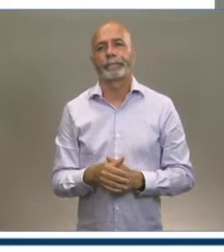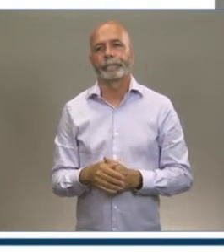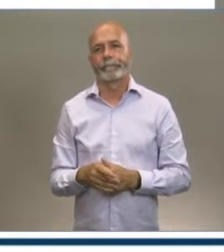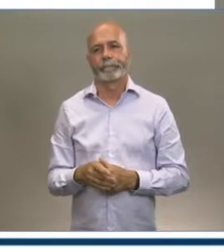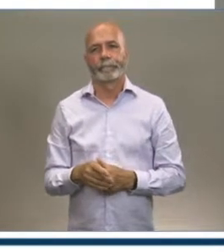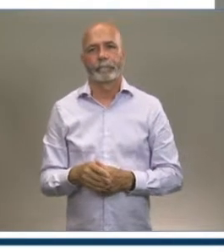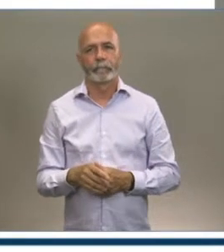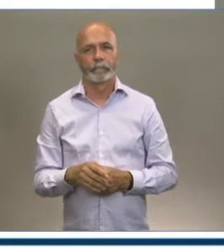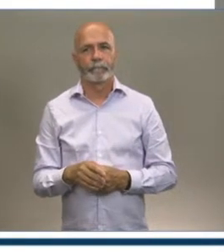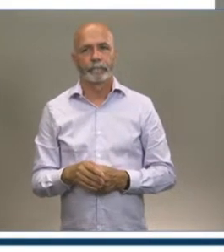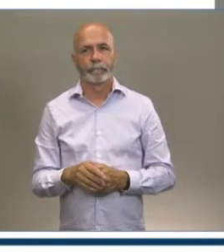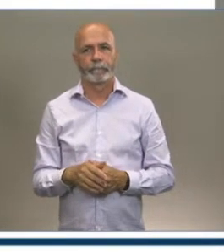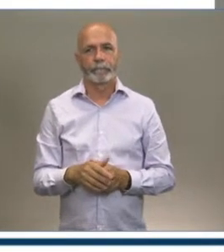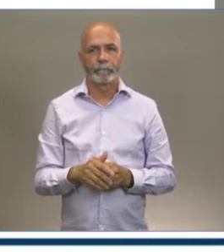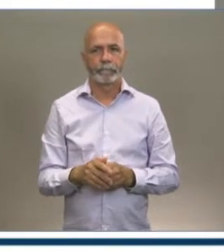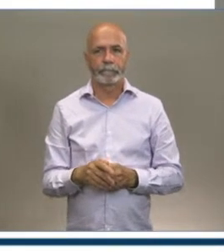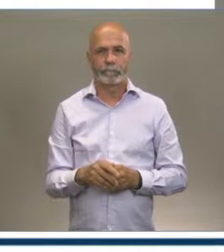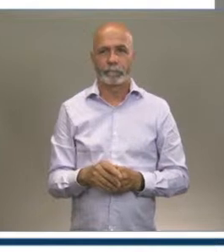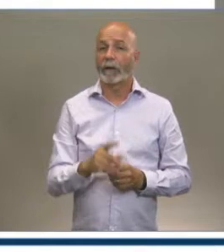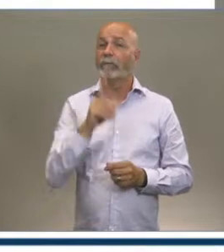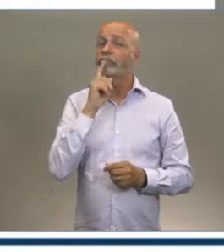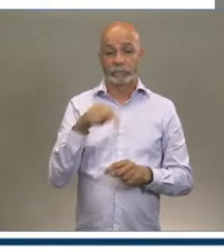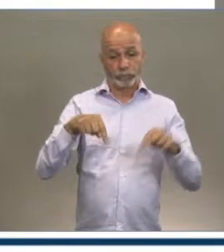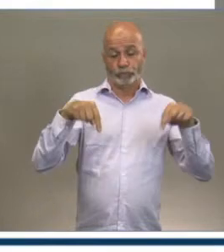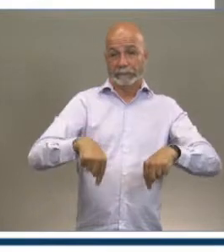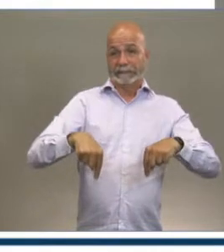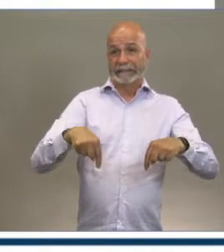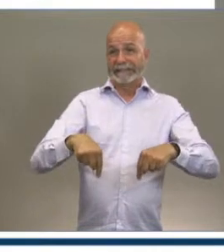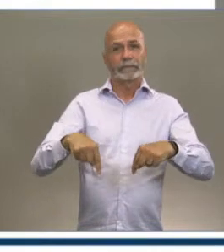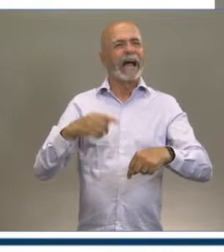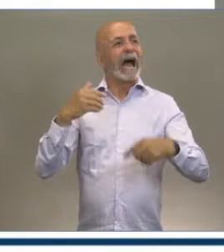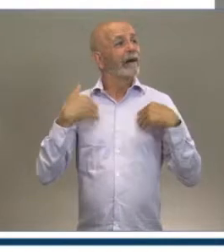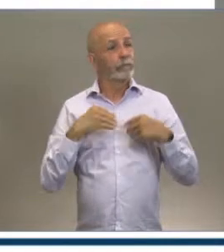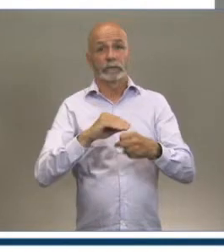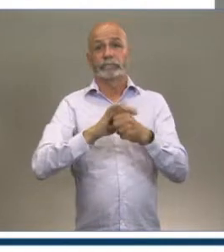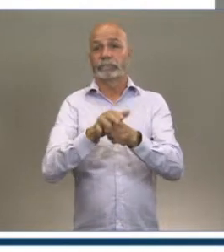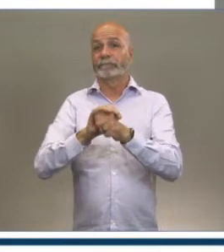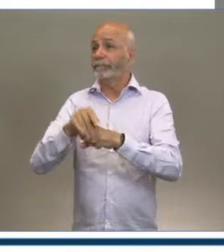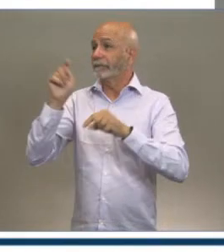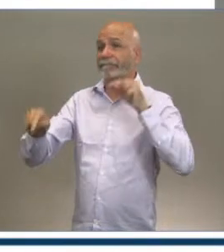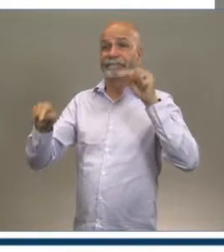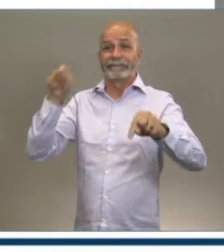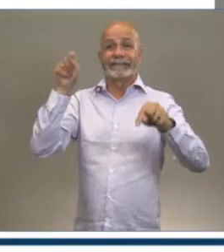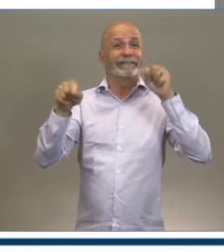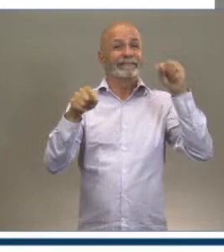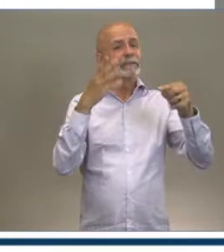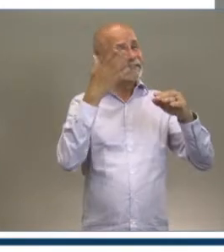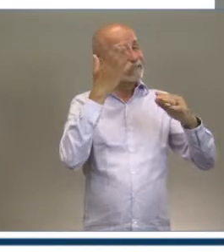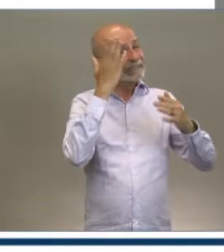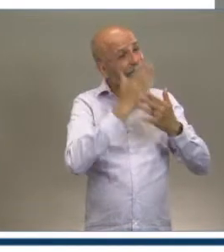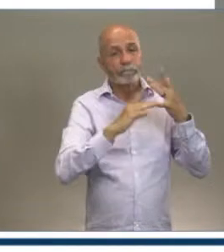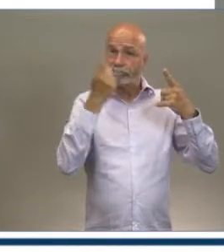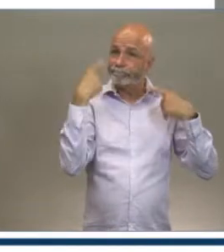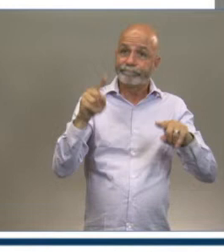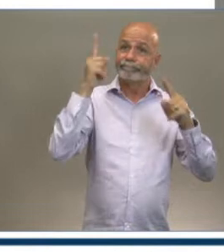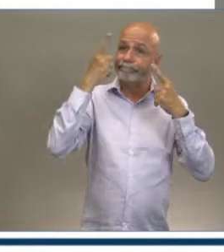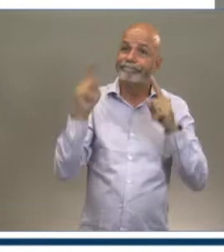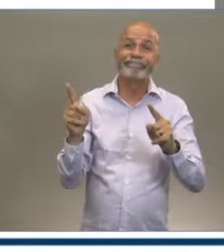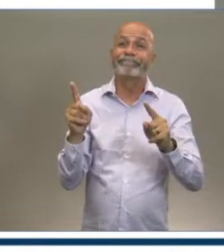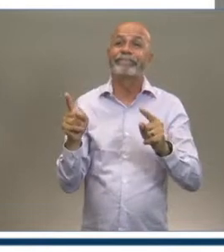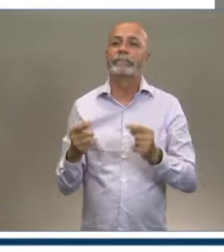Nova Scotia has had many successes in this pandemic. And while we haven't done everything right, we have been recognized for